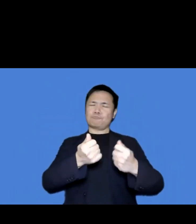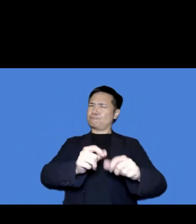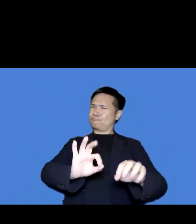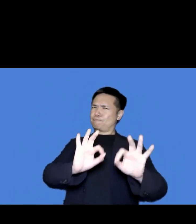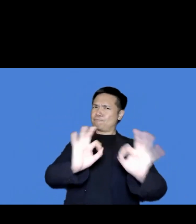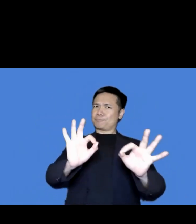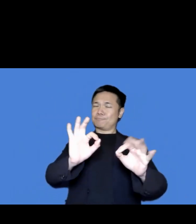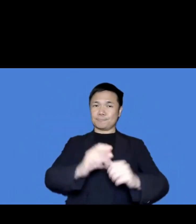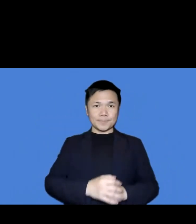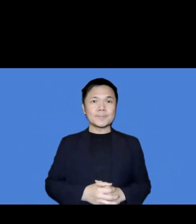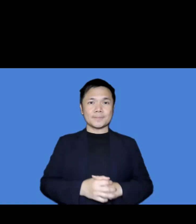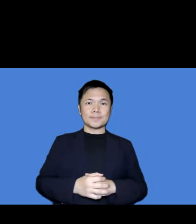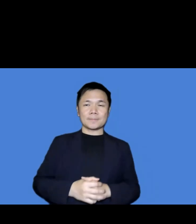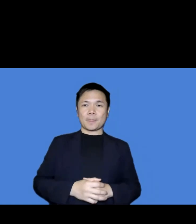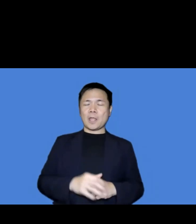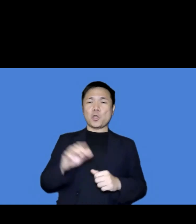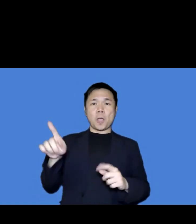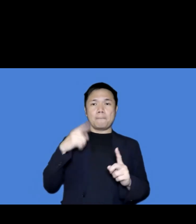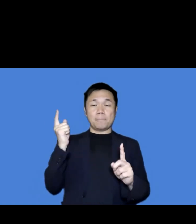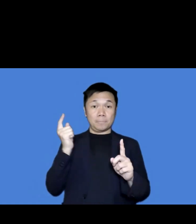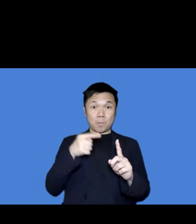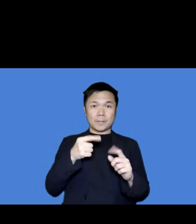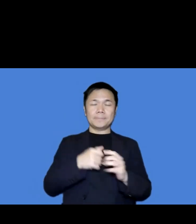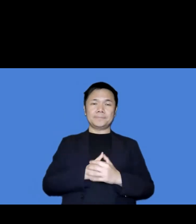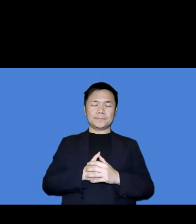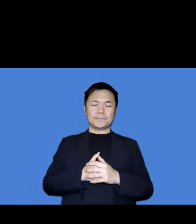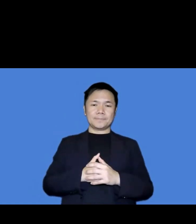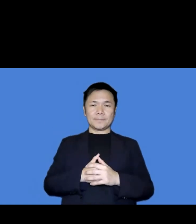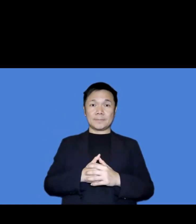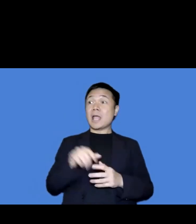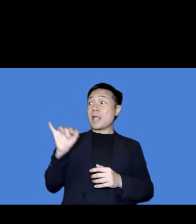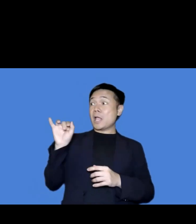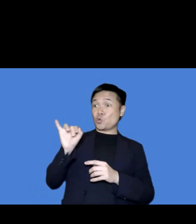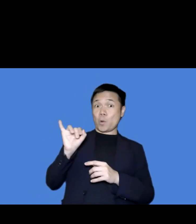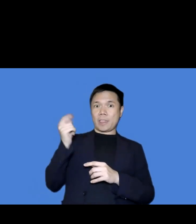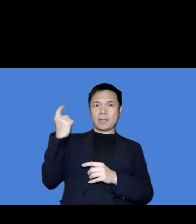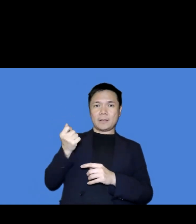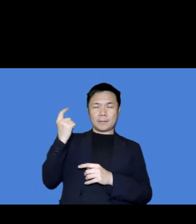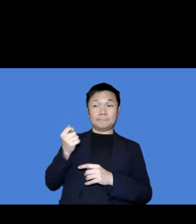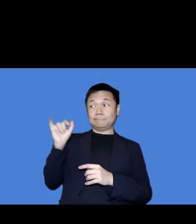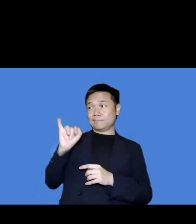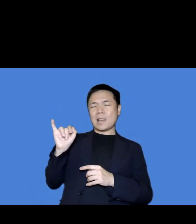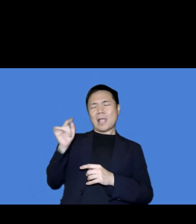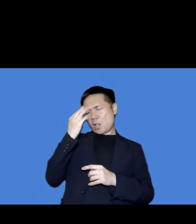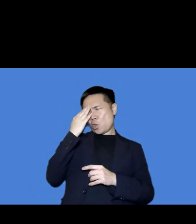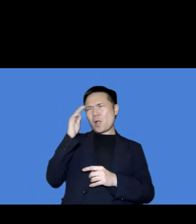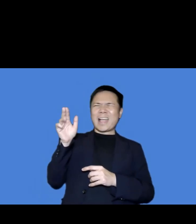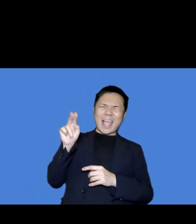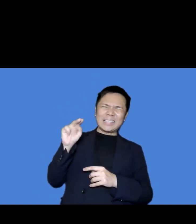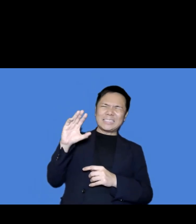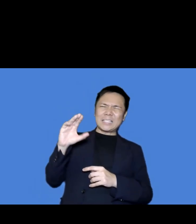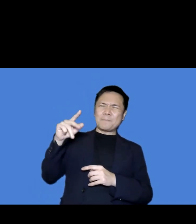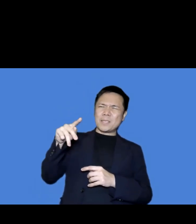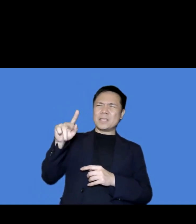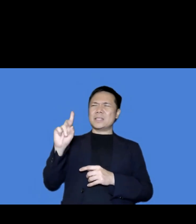Especially regarding your point about insurance. In fact, I know that NCPDP